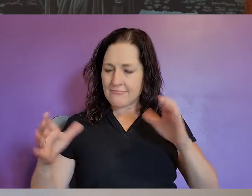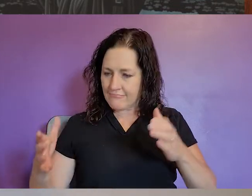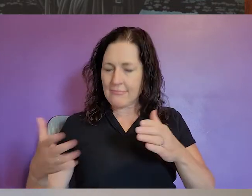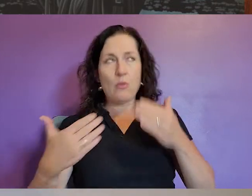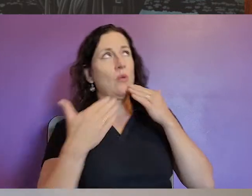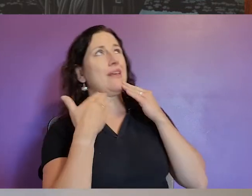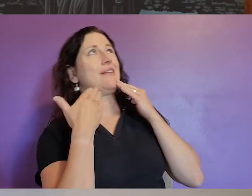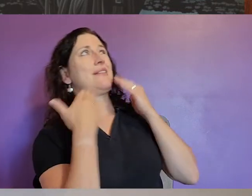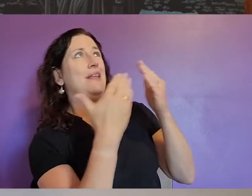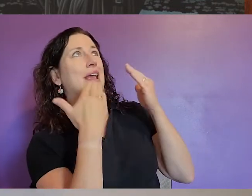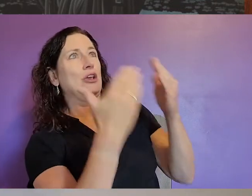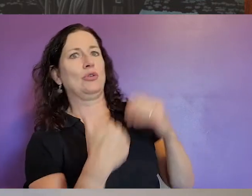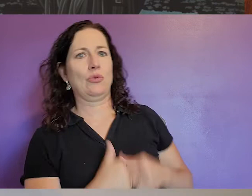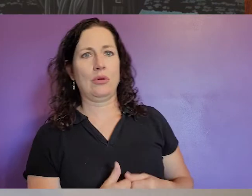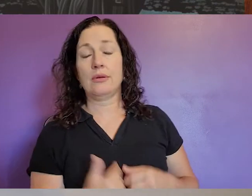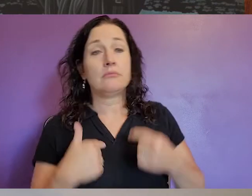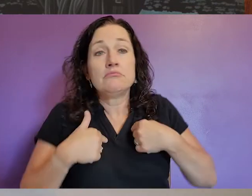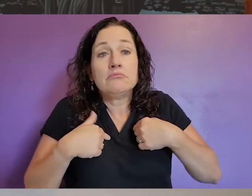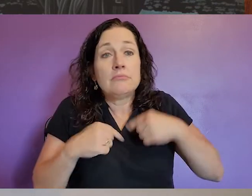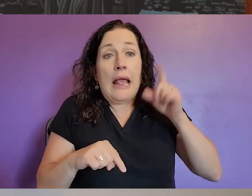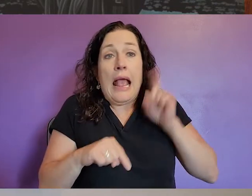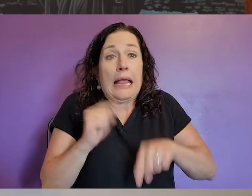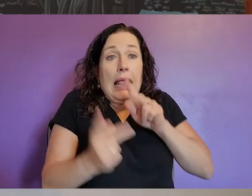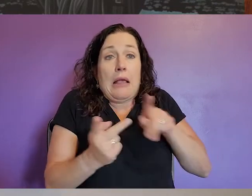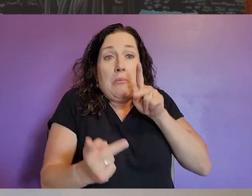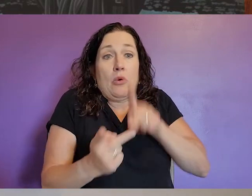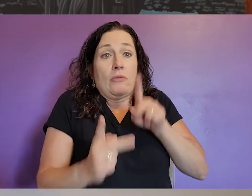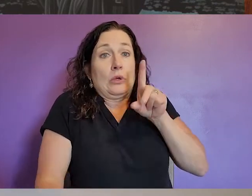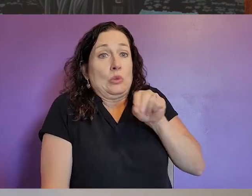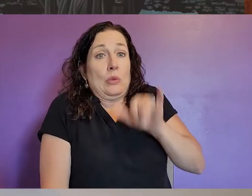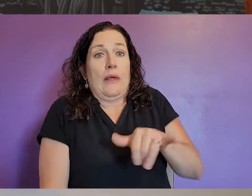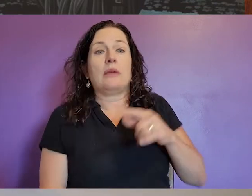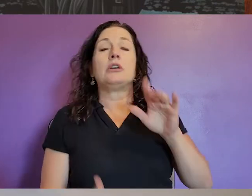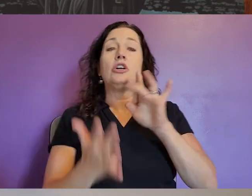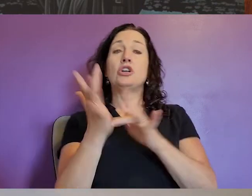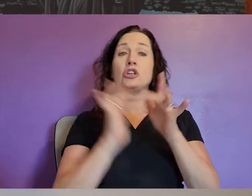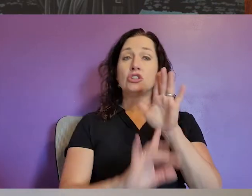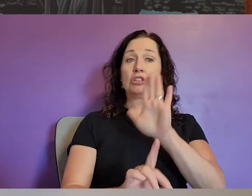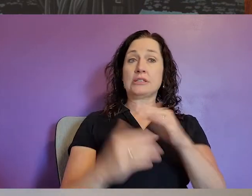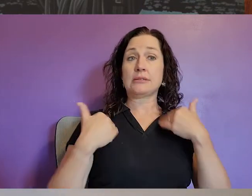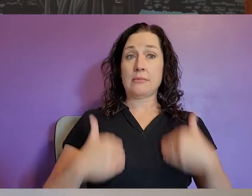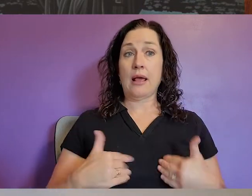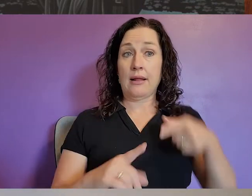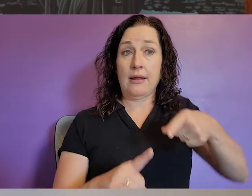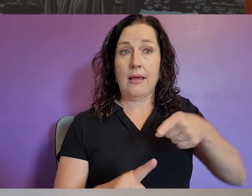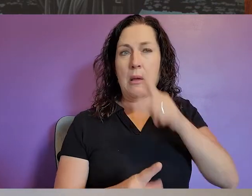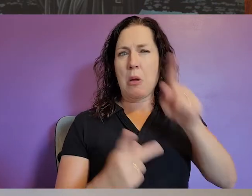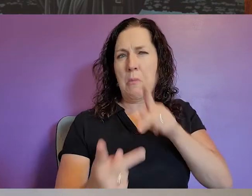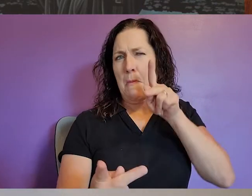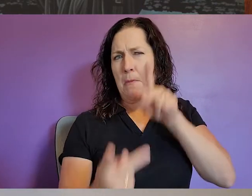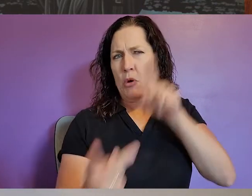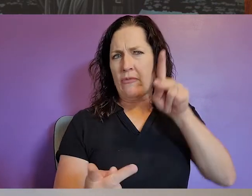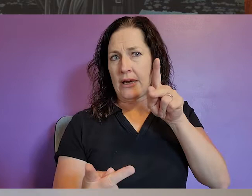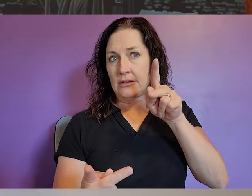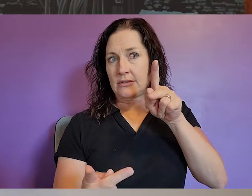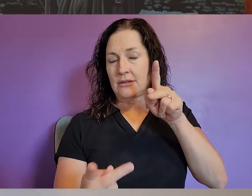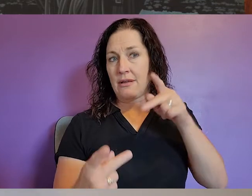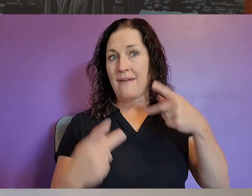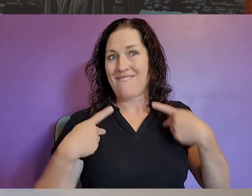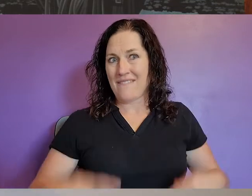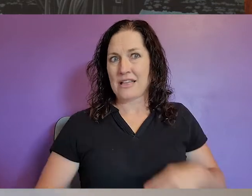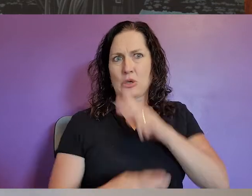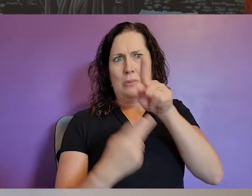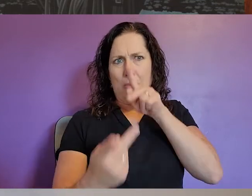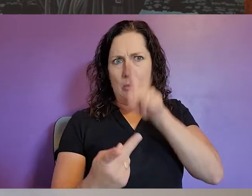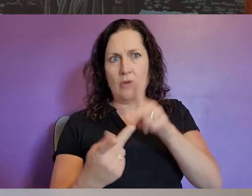saying thank you on behalf of us in a way that we cannot perfectly do it. His body is the perfect thank you